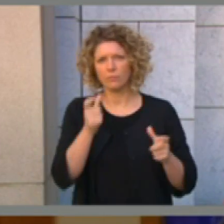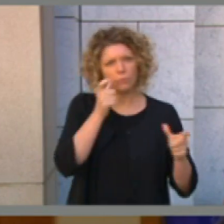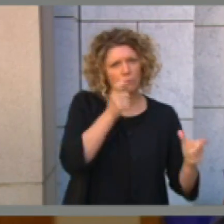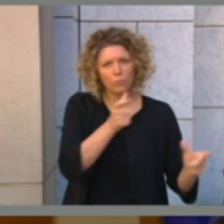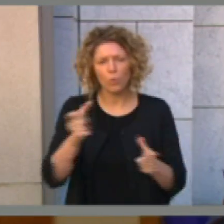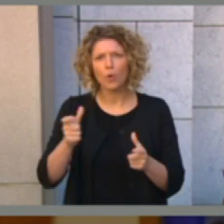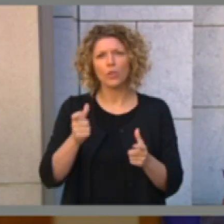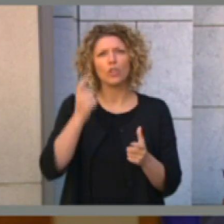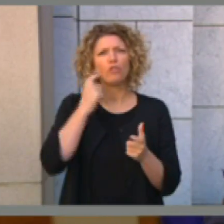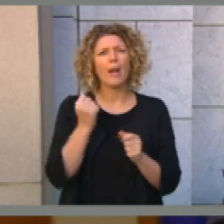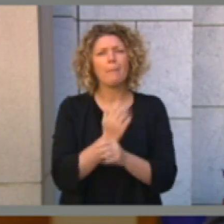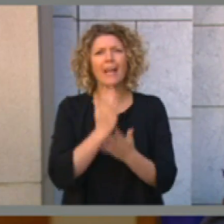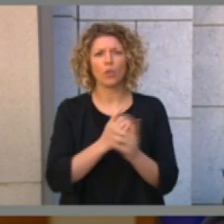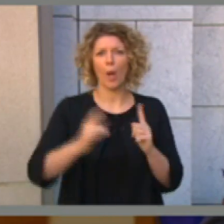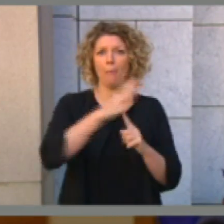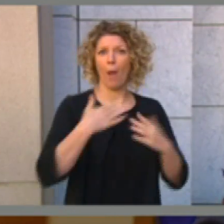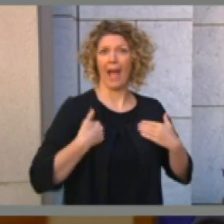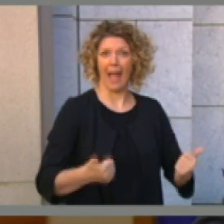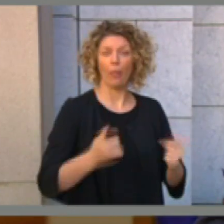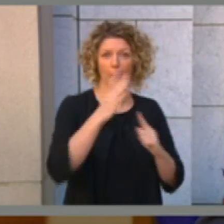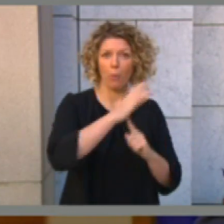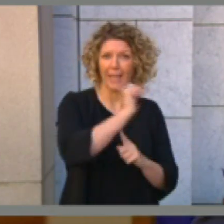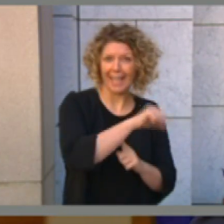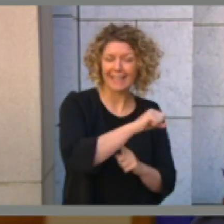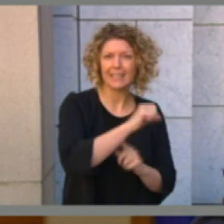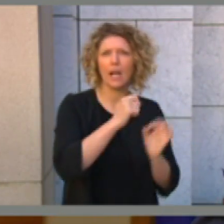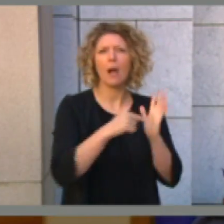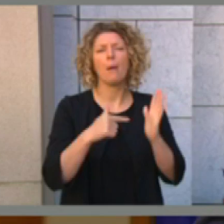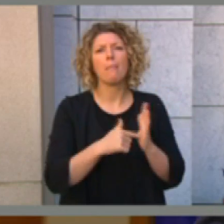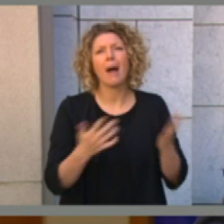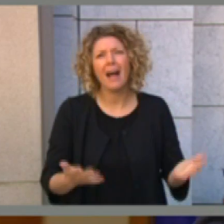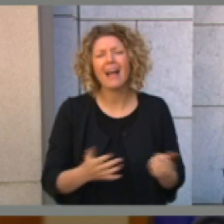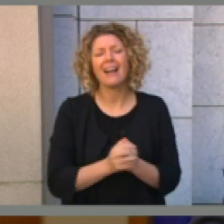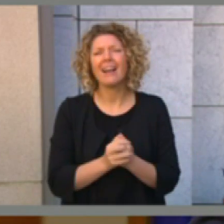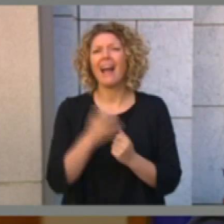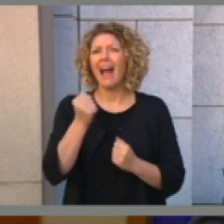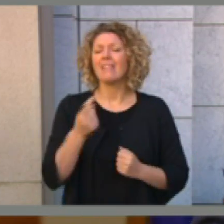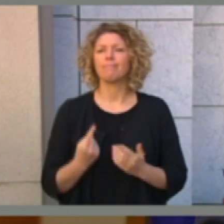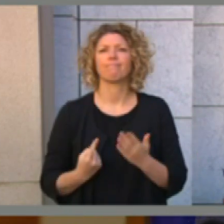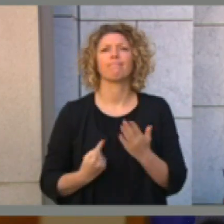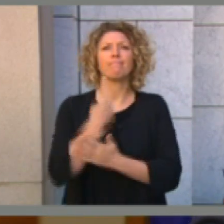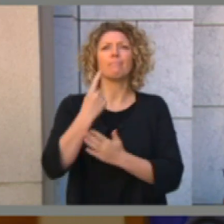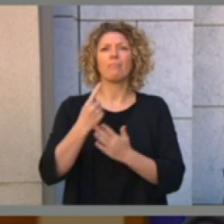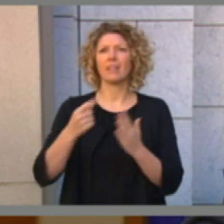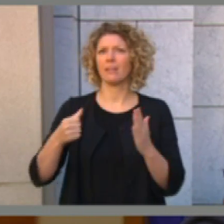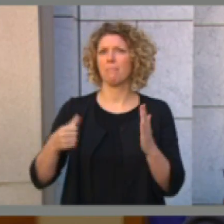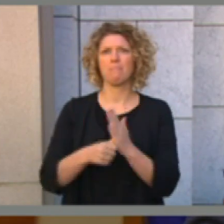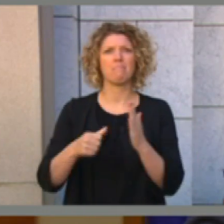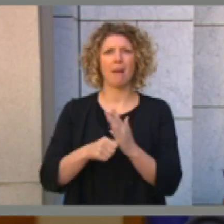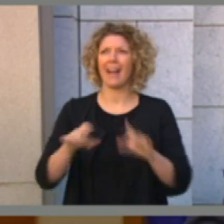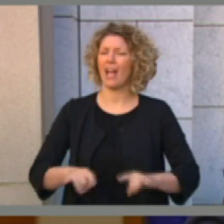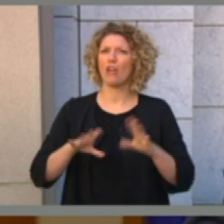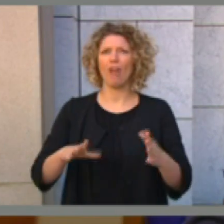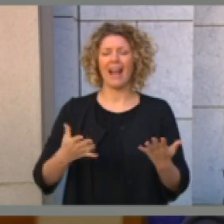protect people's health, they obviously have, in some cases, quite severe economic implications, as